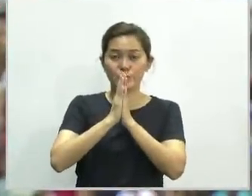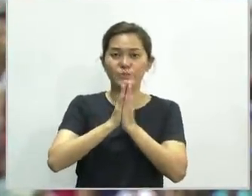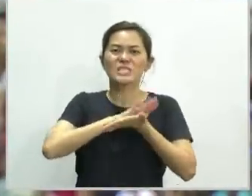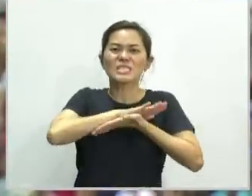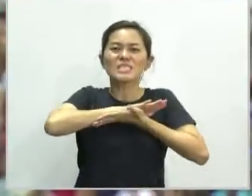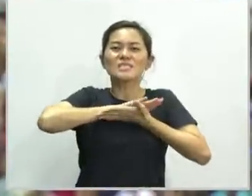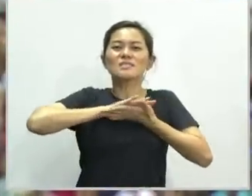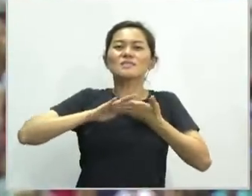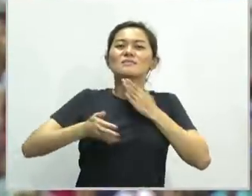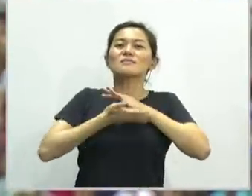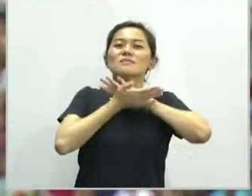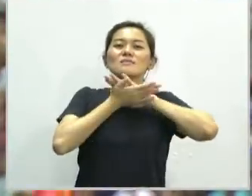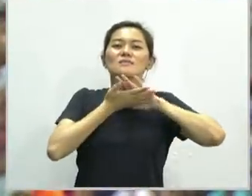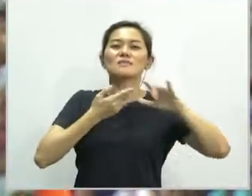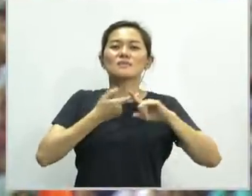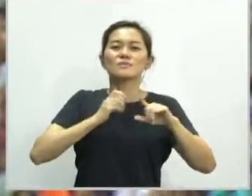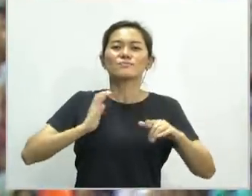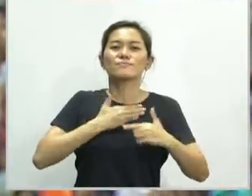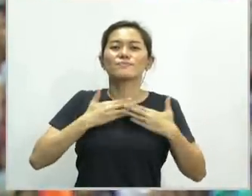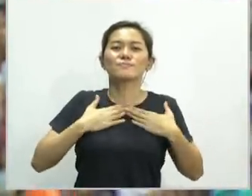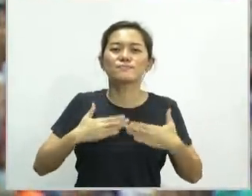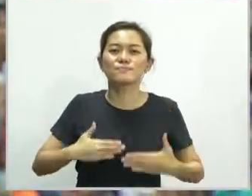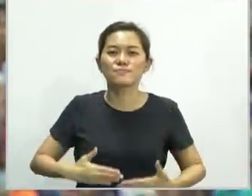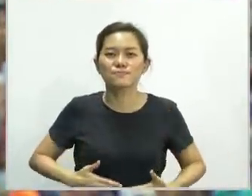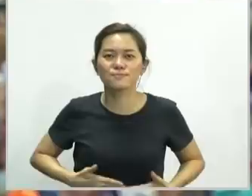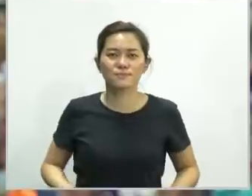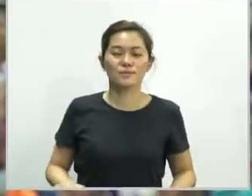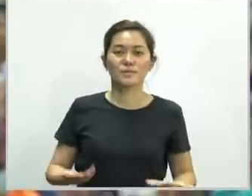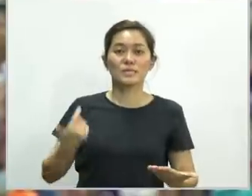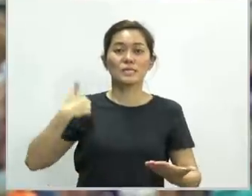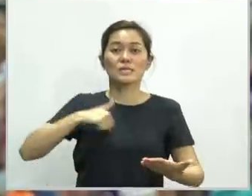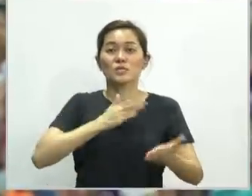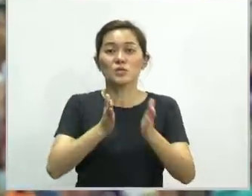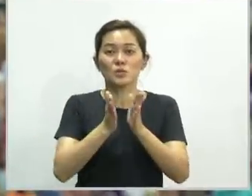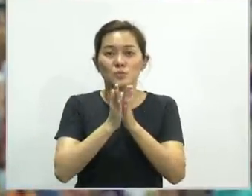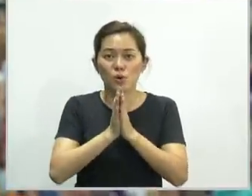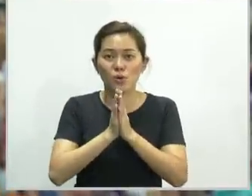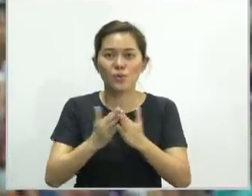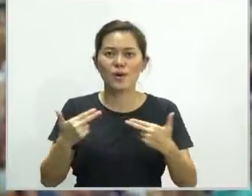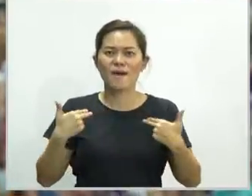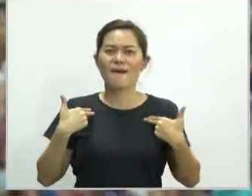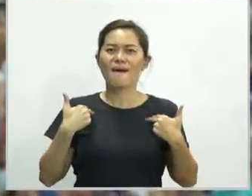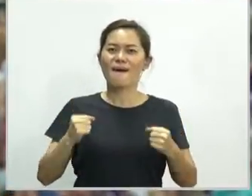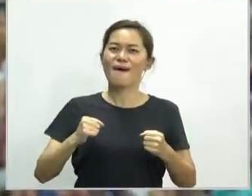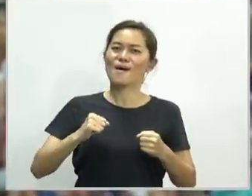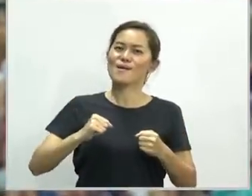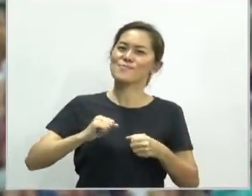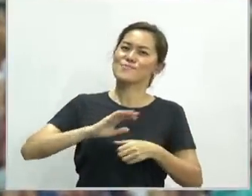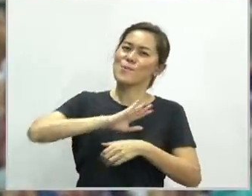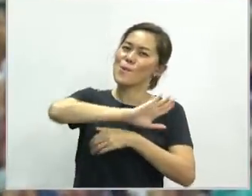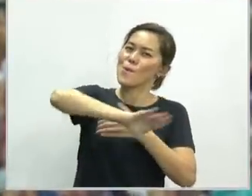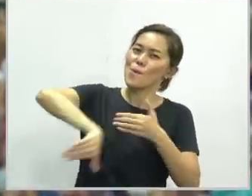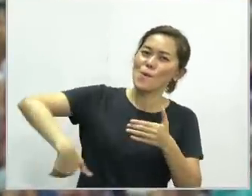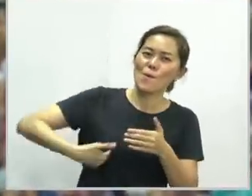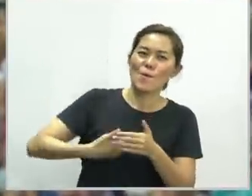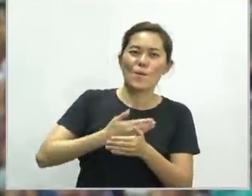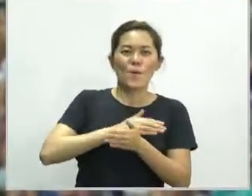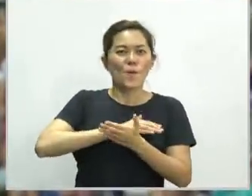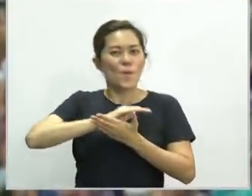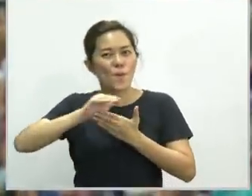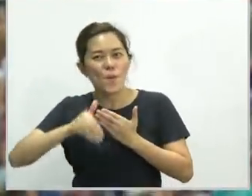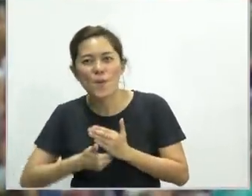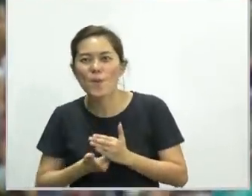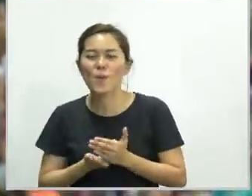our bodies. We pray for health and wholeness and well-being